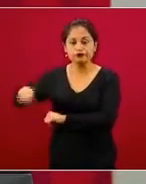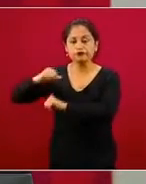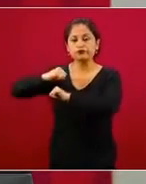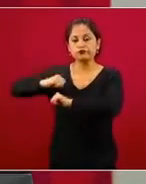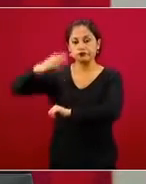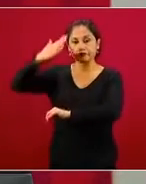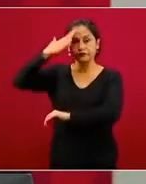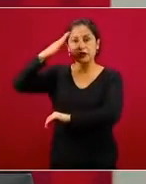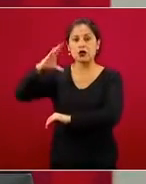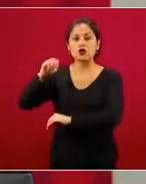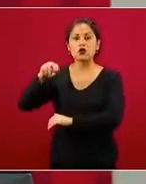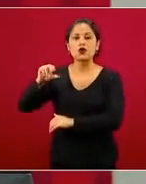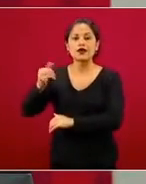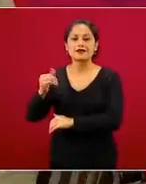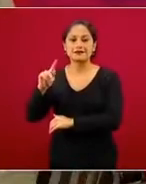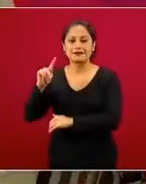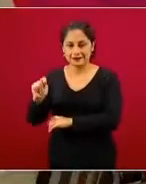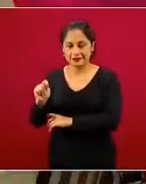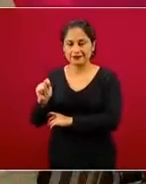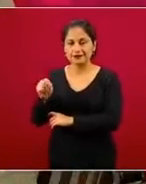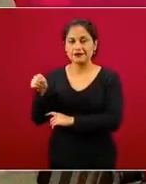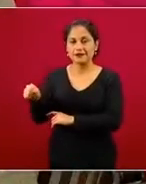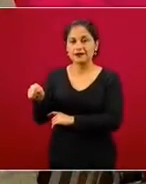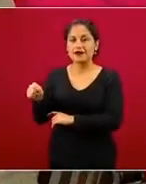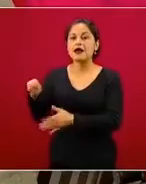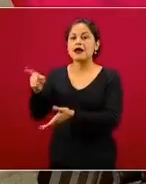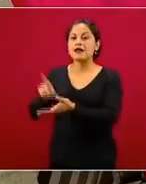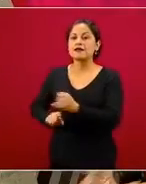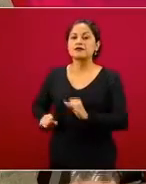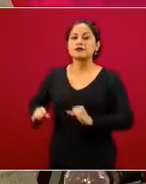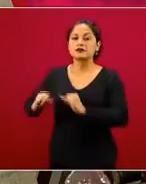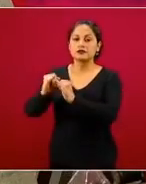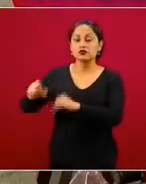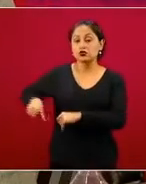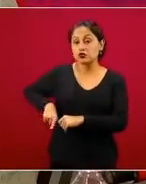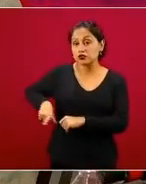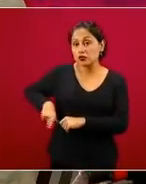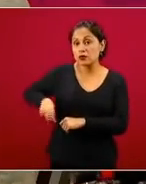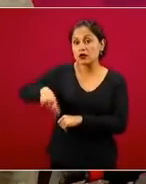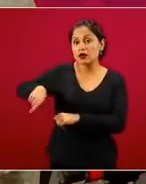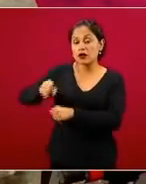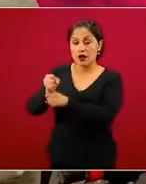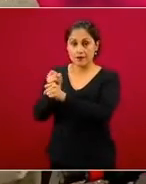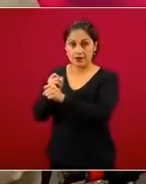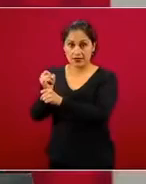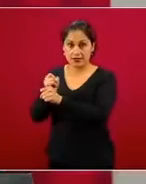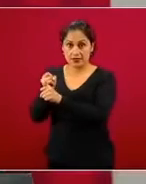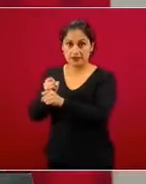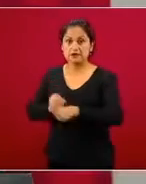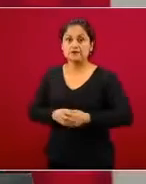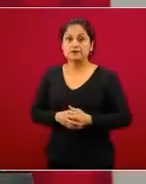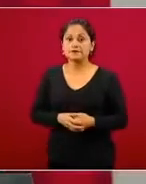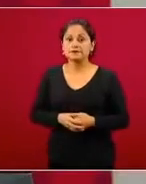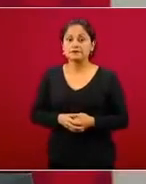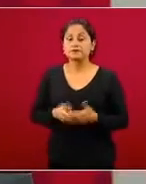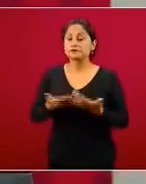models that have been provided to us from very specialized